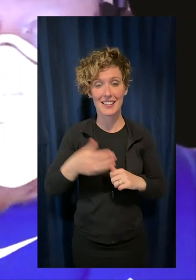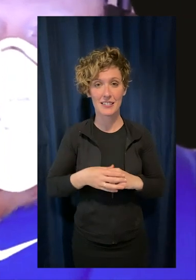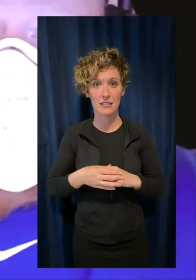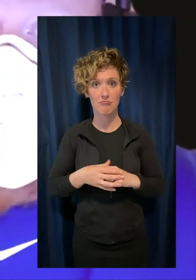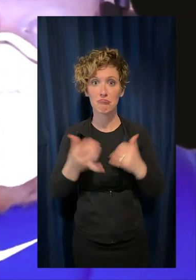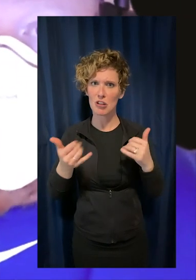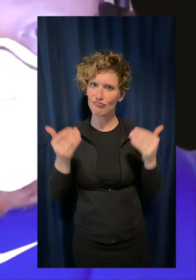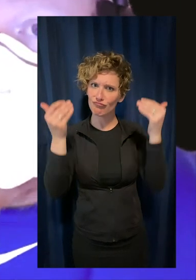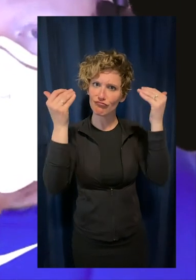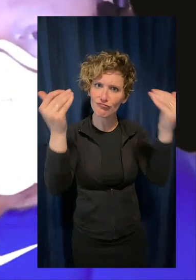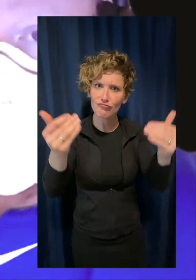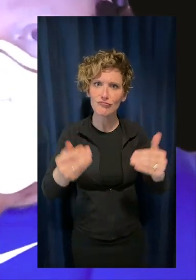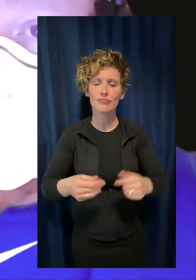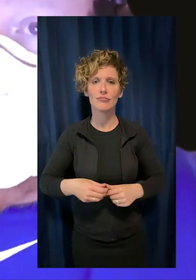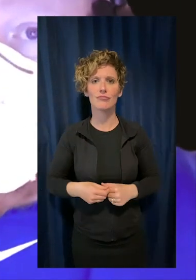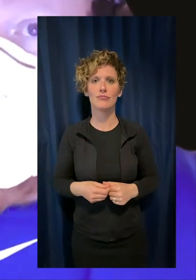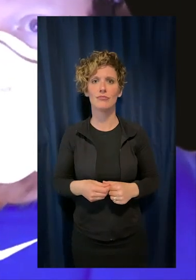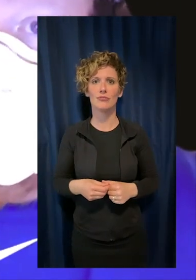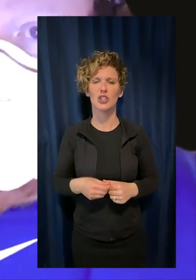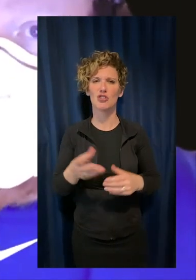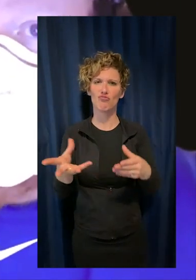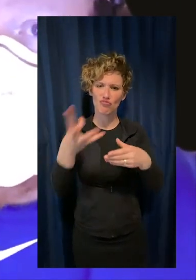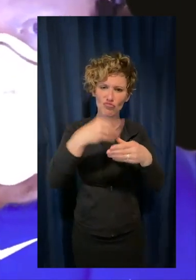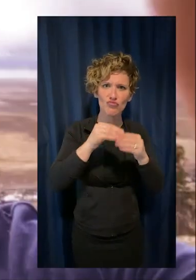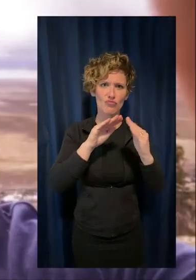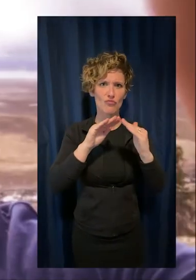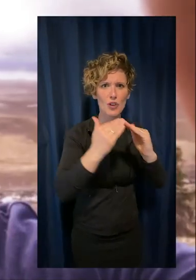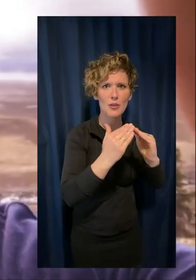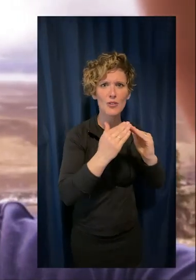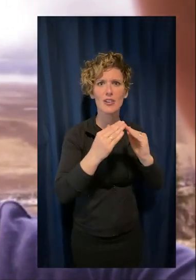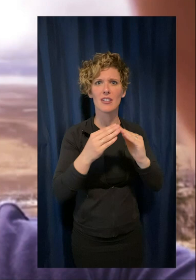responsible, productive, contributing citizens that the world needs.